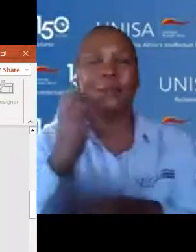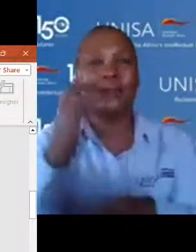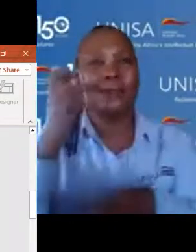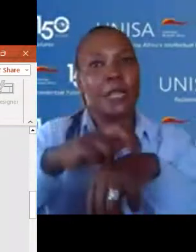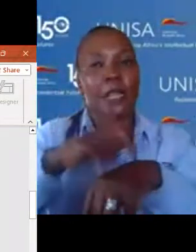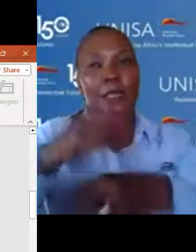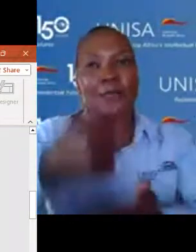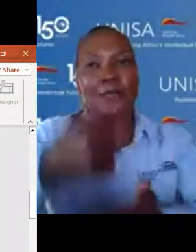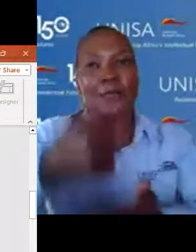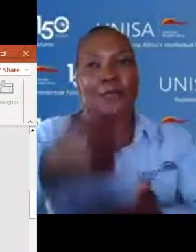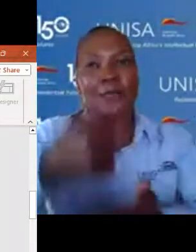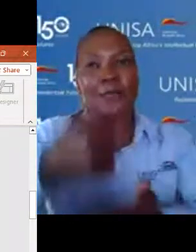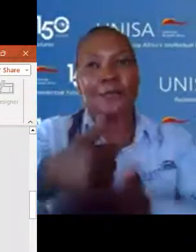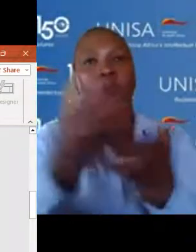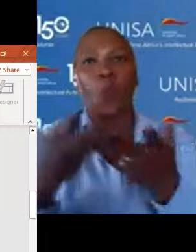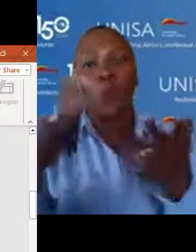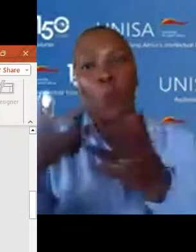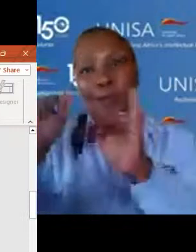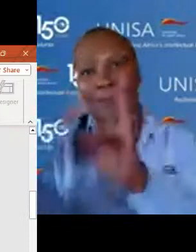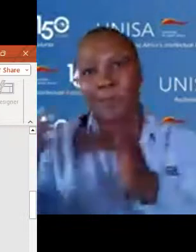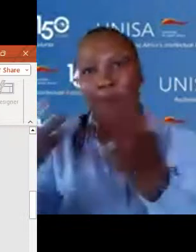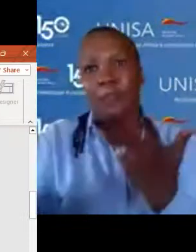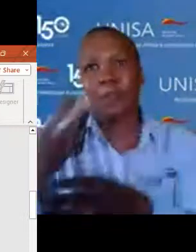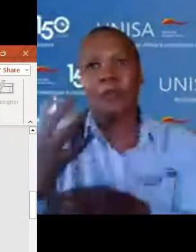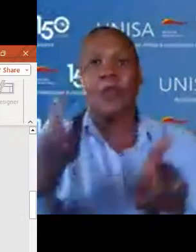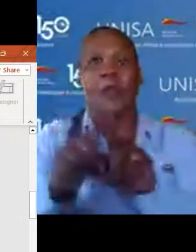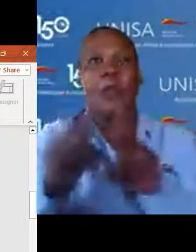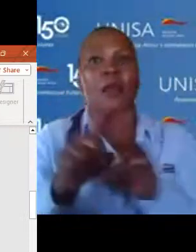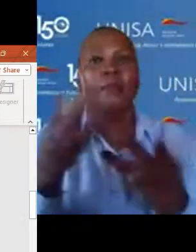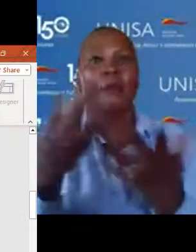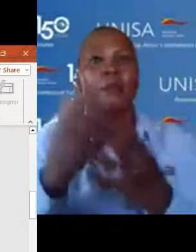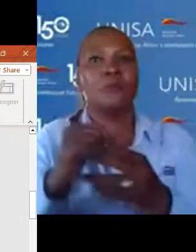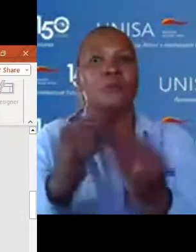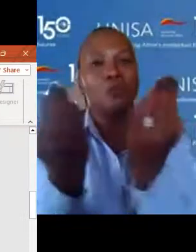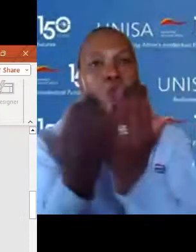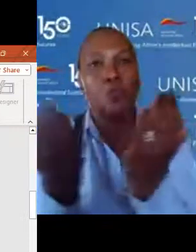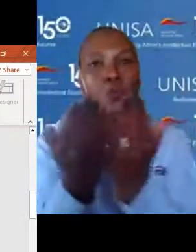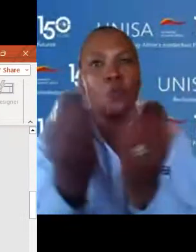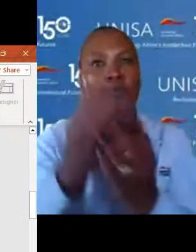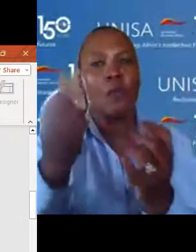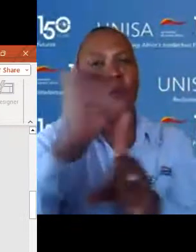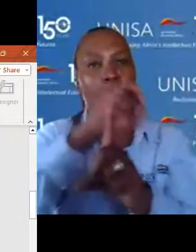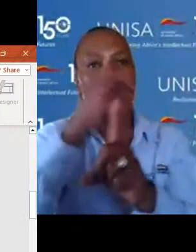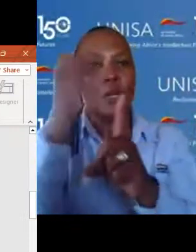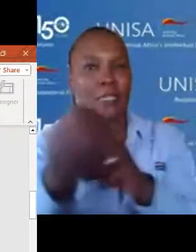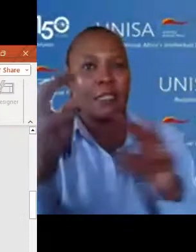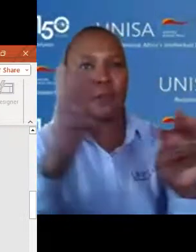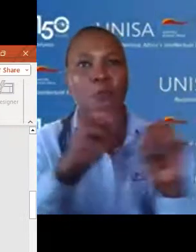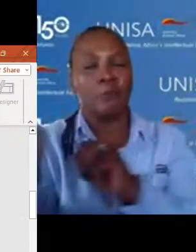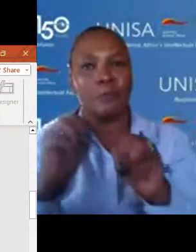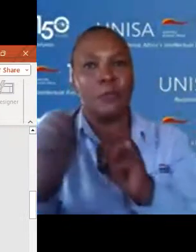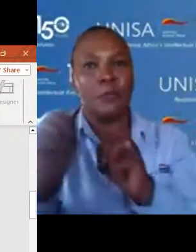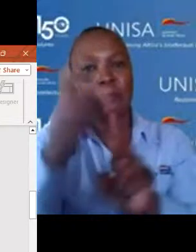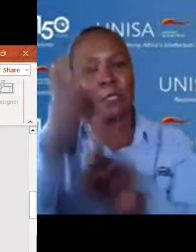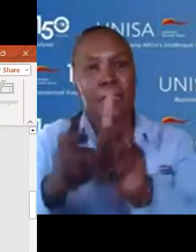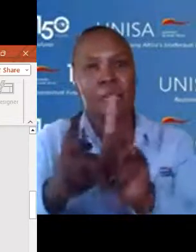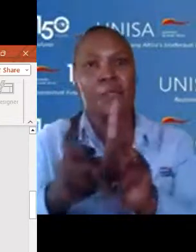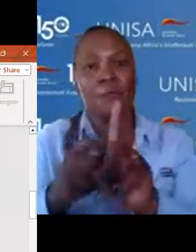where they are. Like when you are in a school and you have your orientation and mobility, excuse